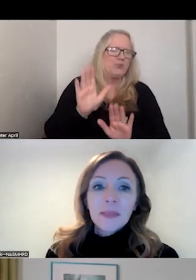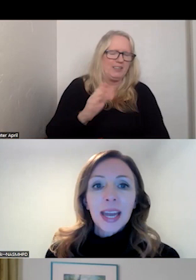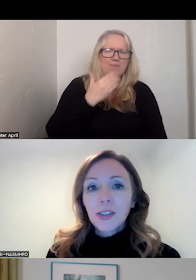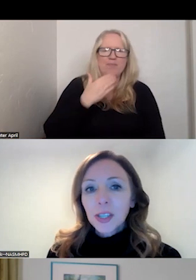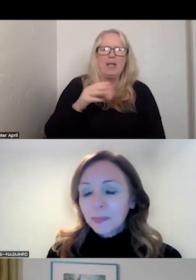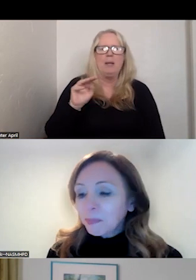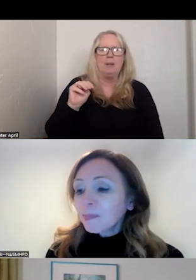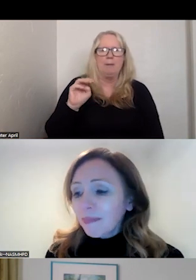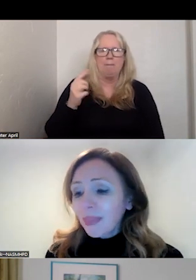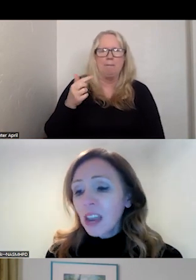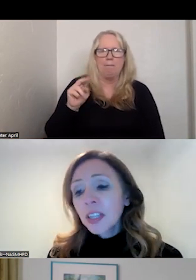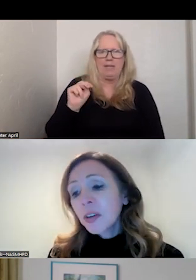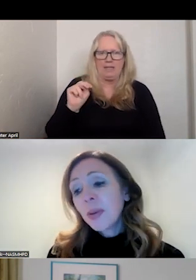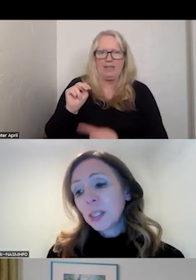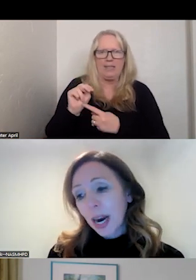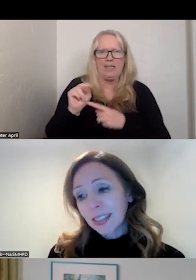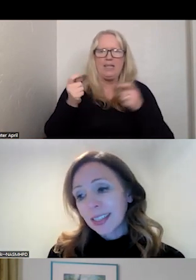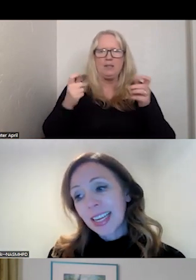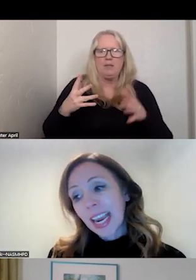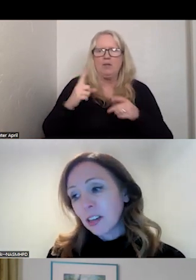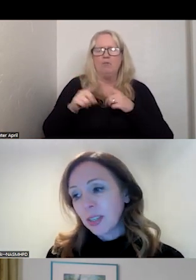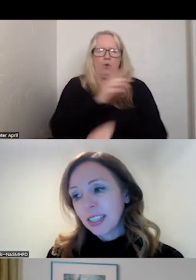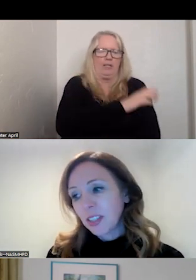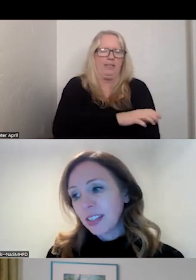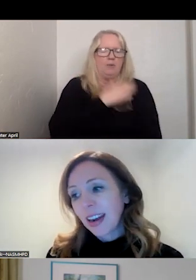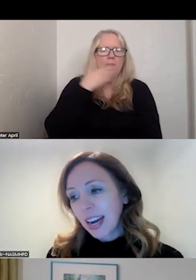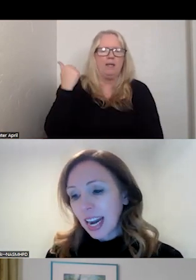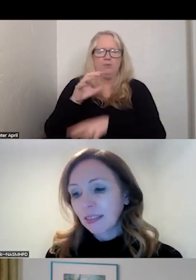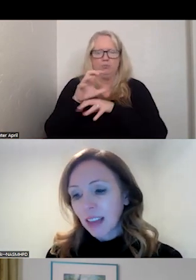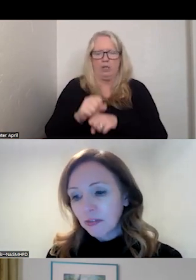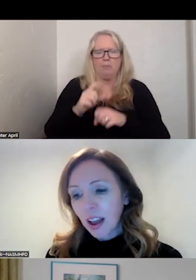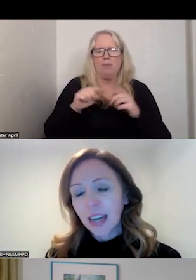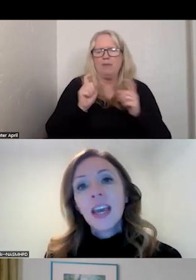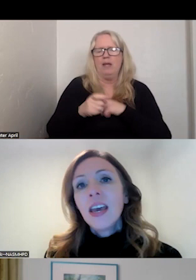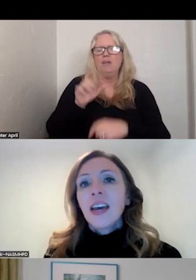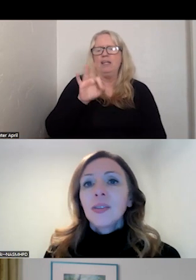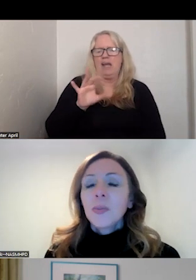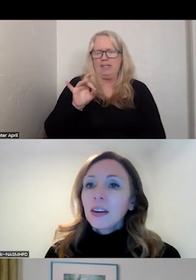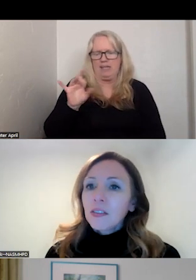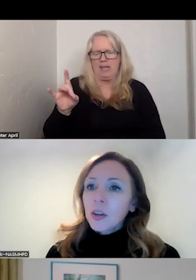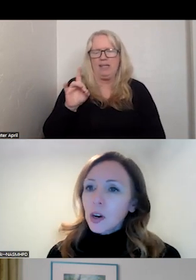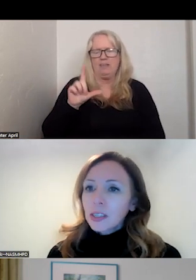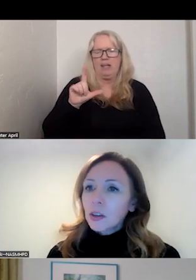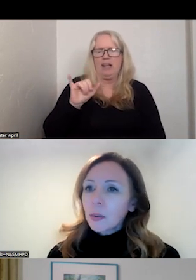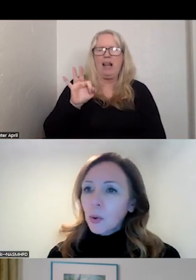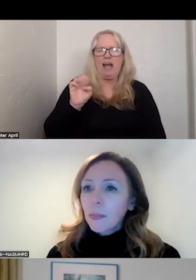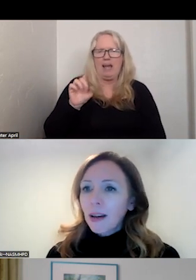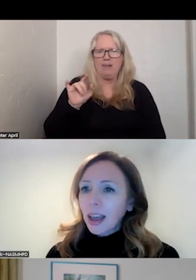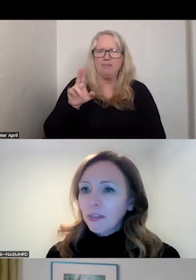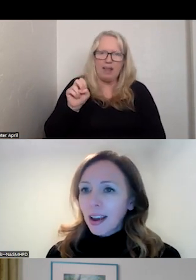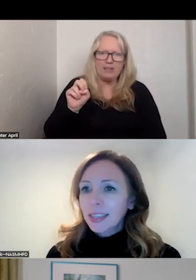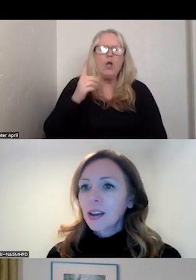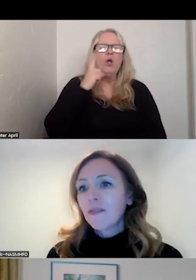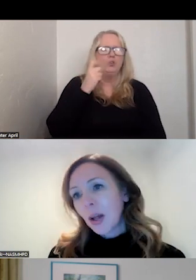Megan is the manager of clinical best practices and care transitions at 988 Lifeline. So we interviewed her to learn more